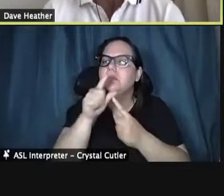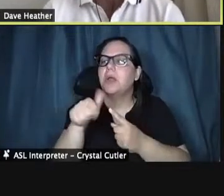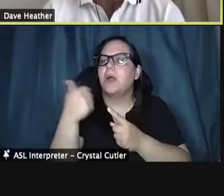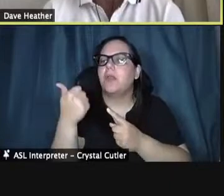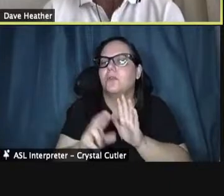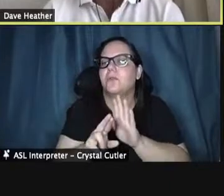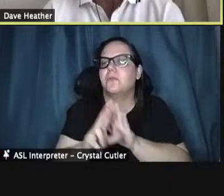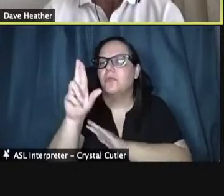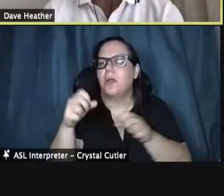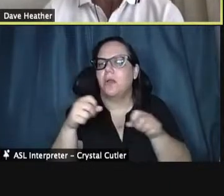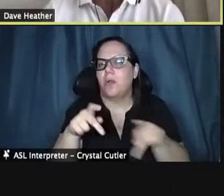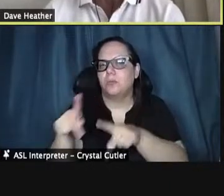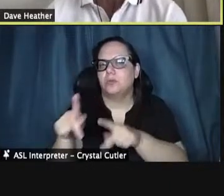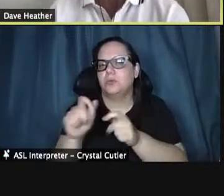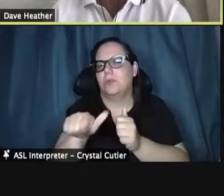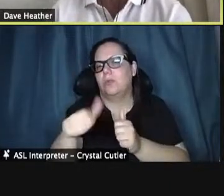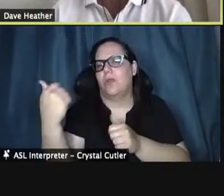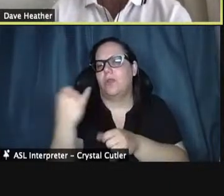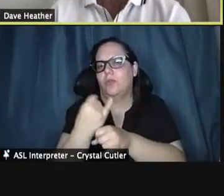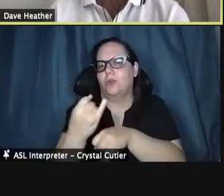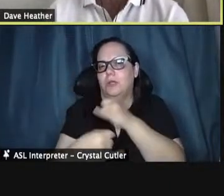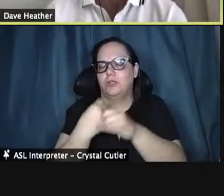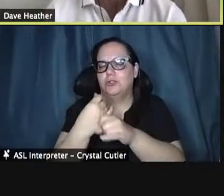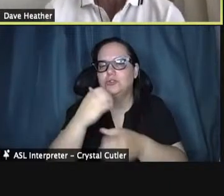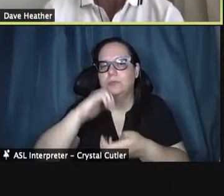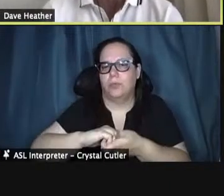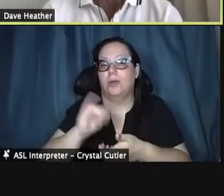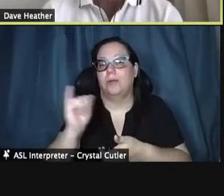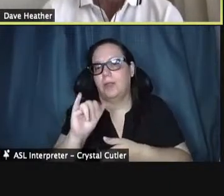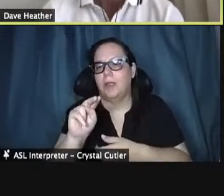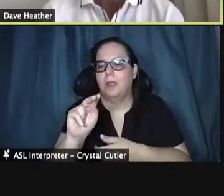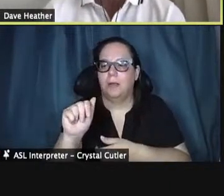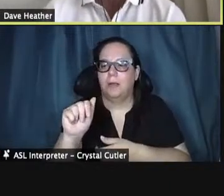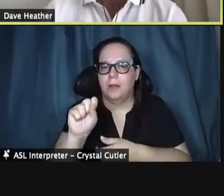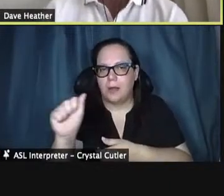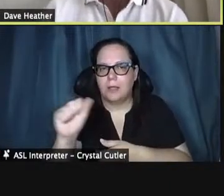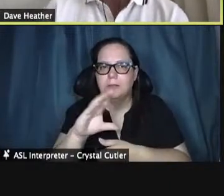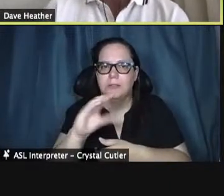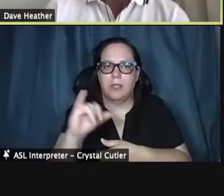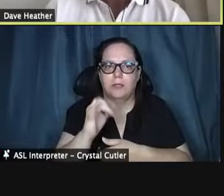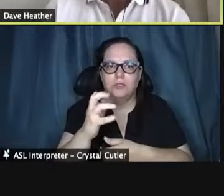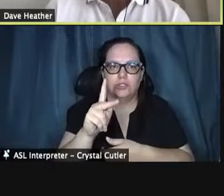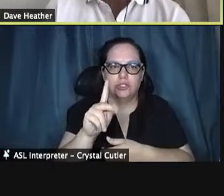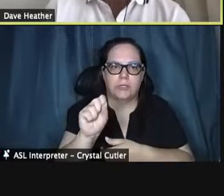of our other international partners, such as NASA and JAXA.